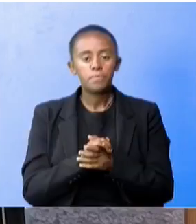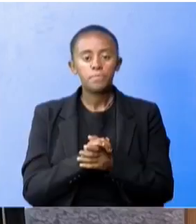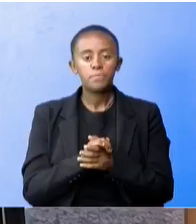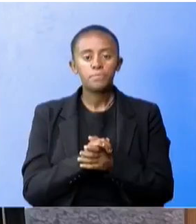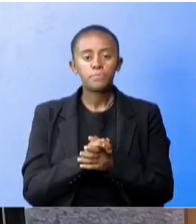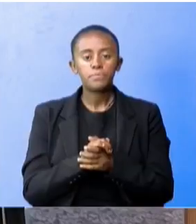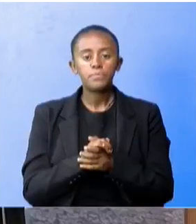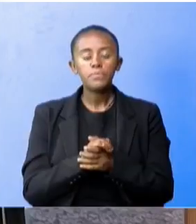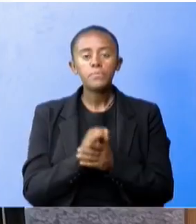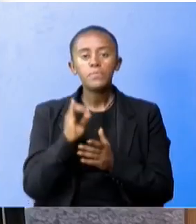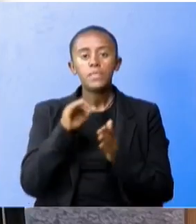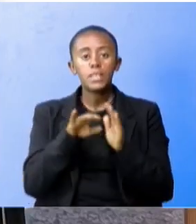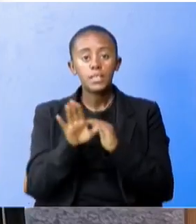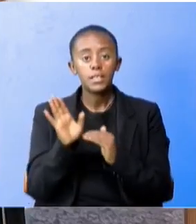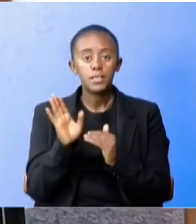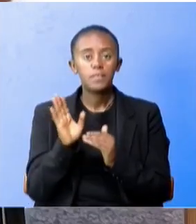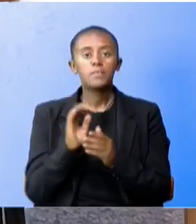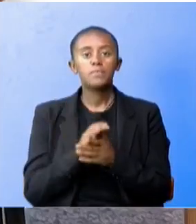in